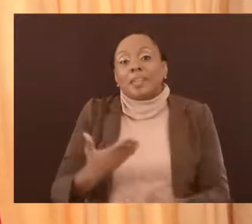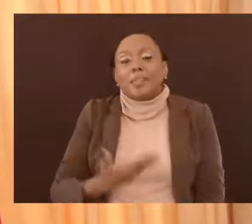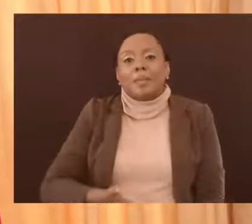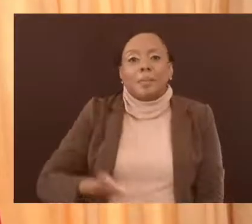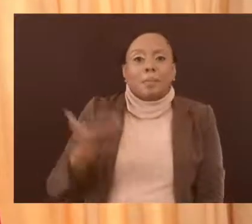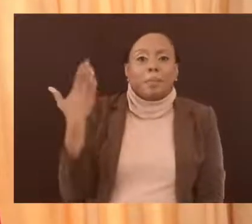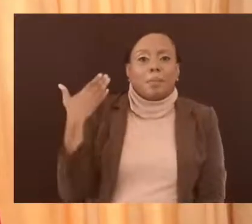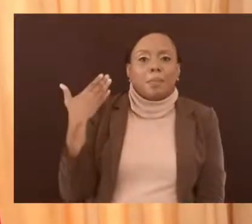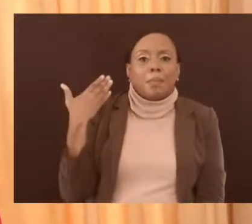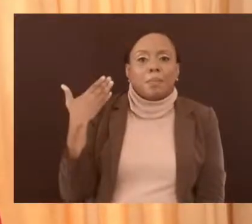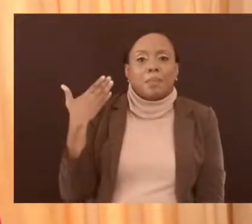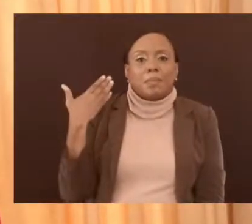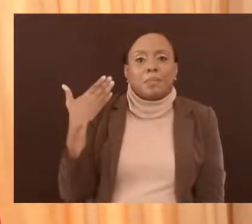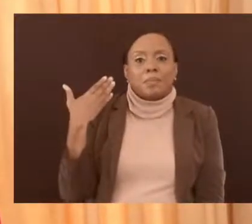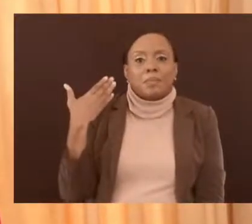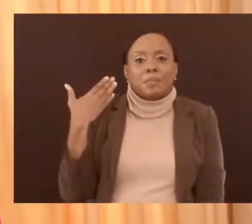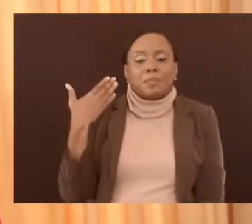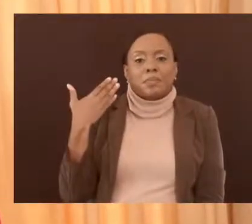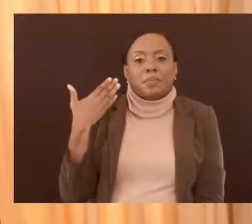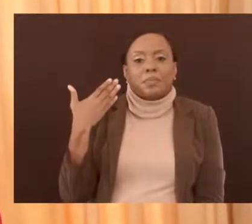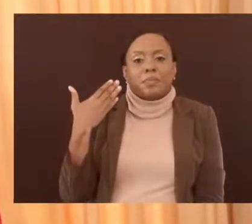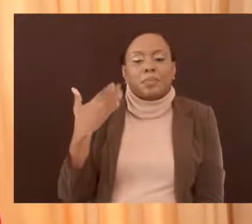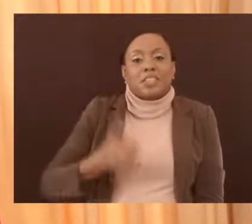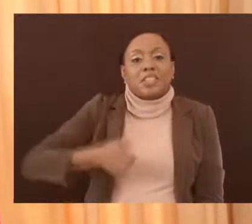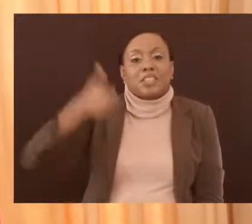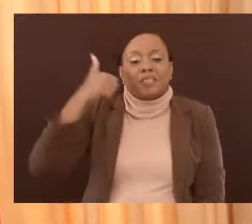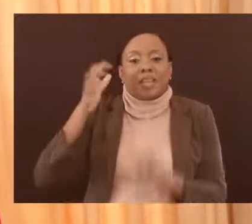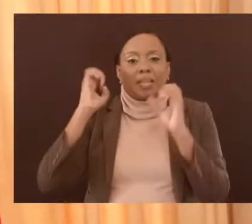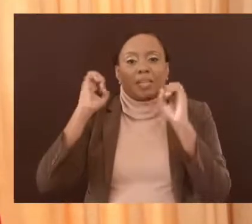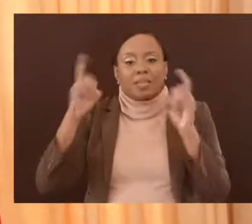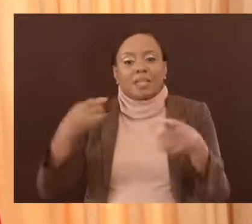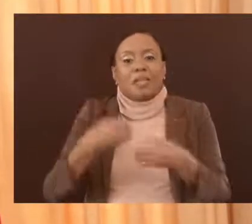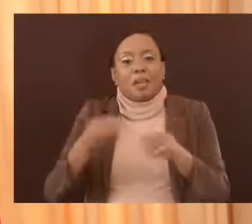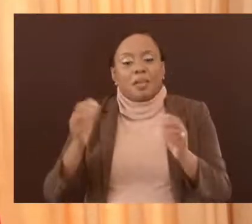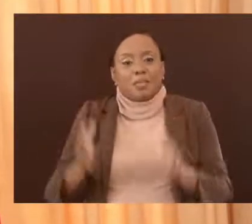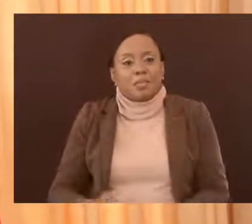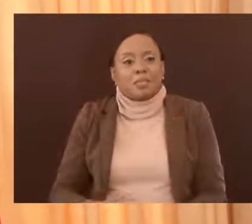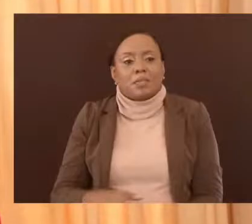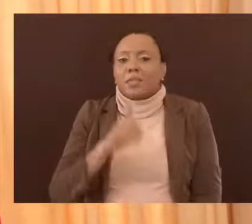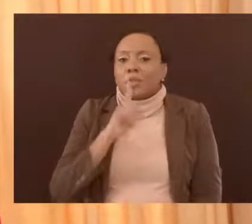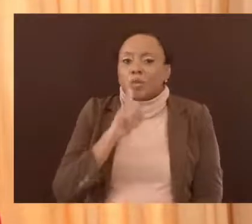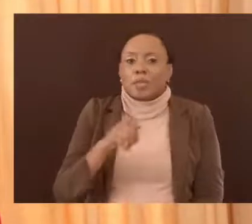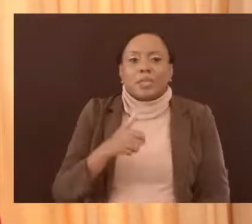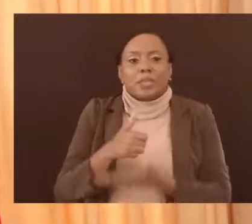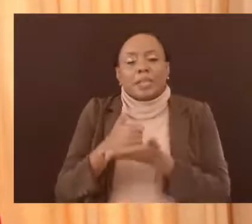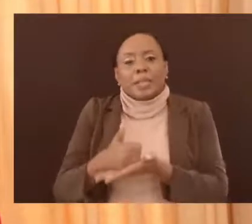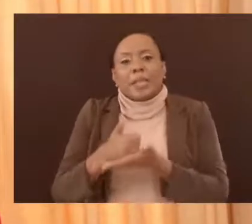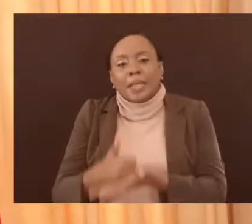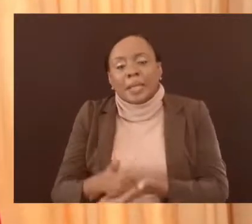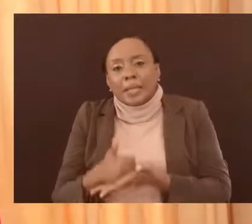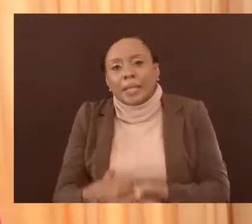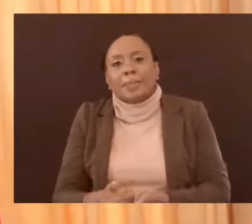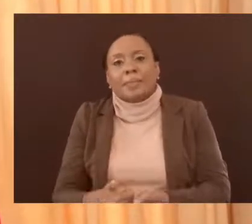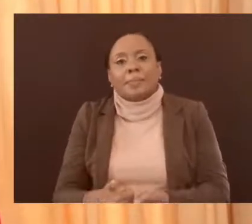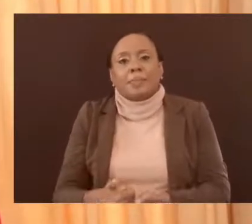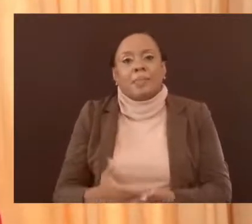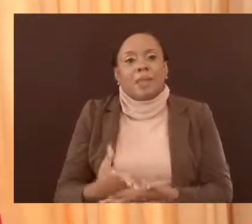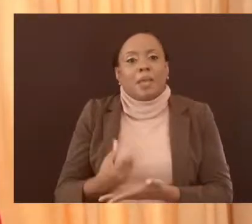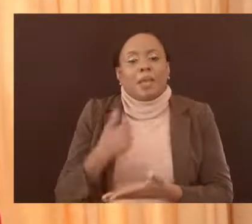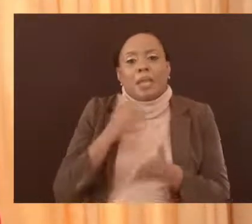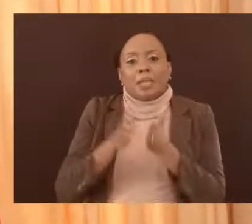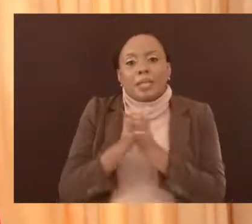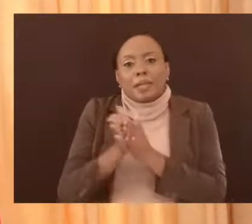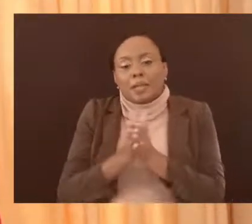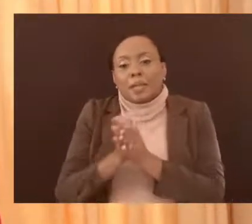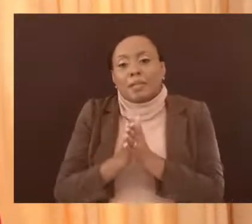Adamson, who would have held the ship throughout one of the most difficult periods in education. And I look forward to her continuing to work with us